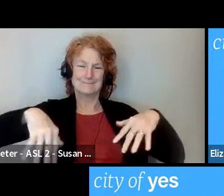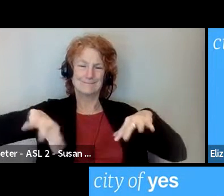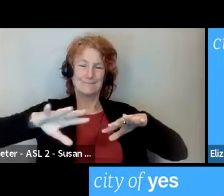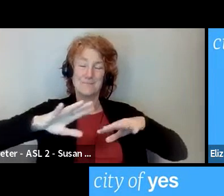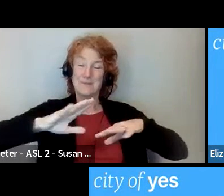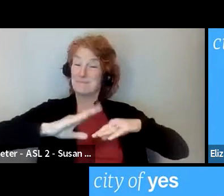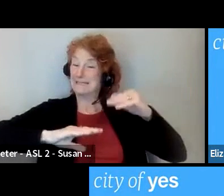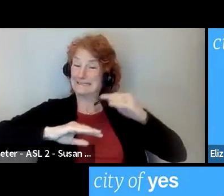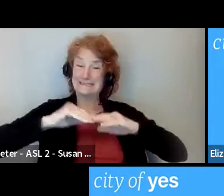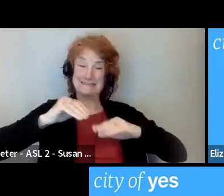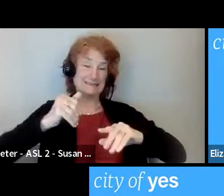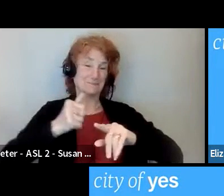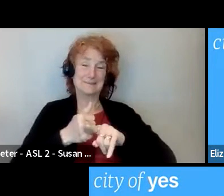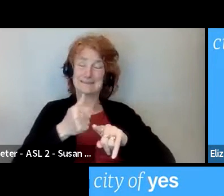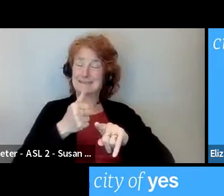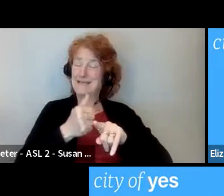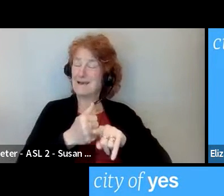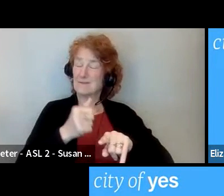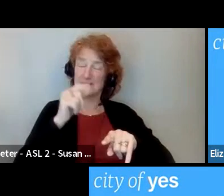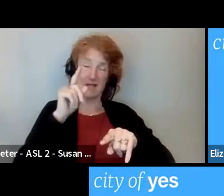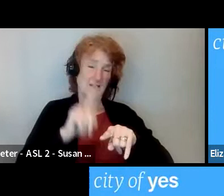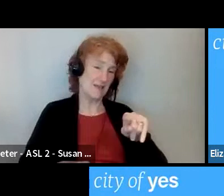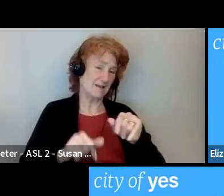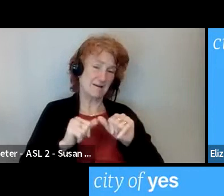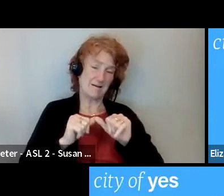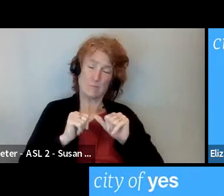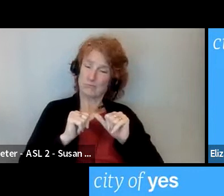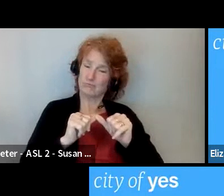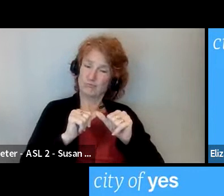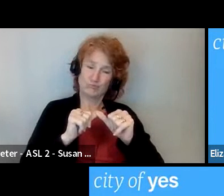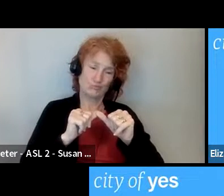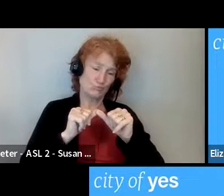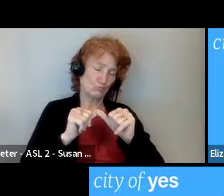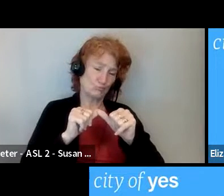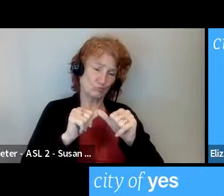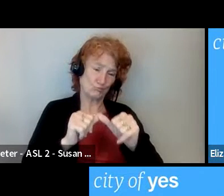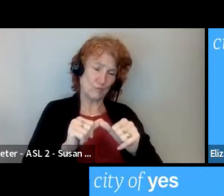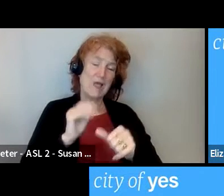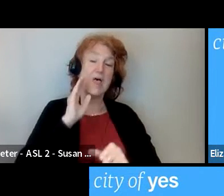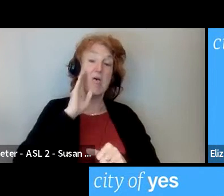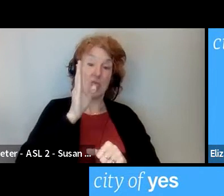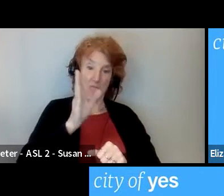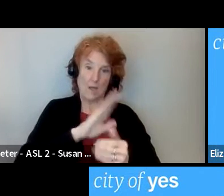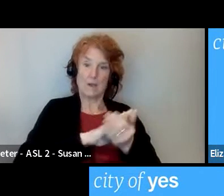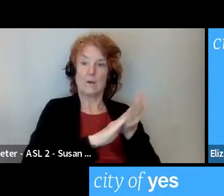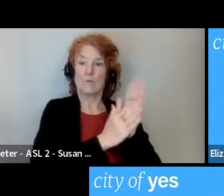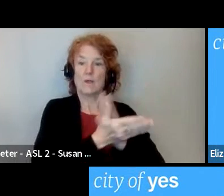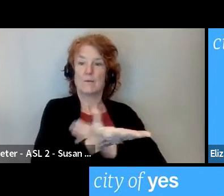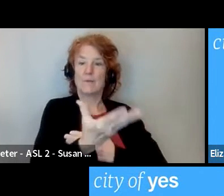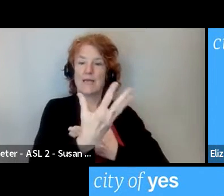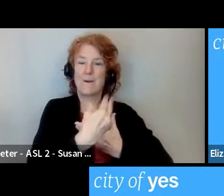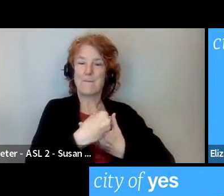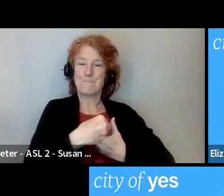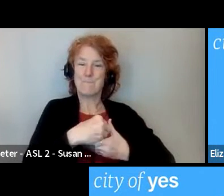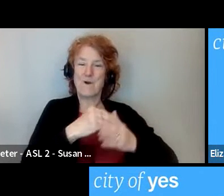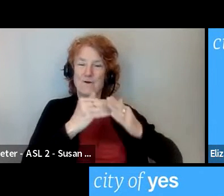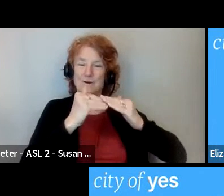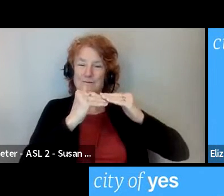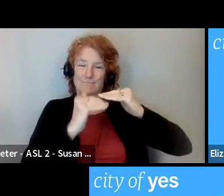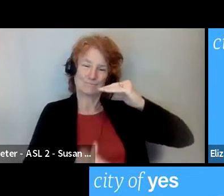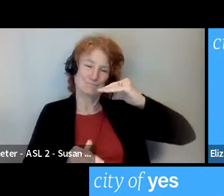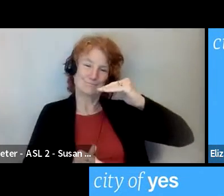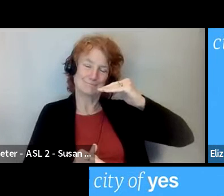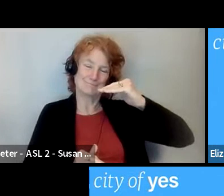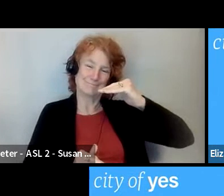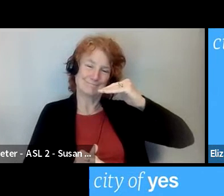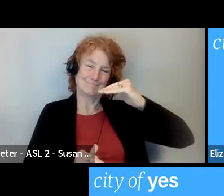long time. They will become part of the subterranean level. So